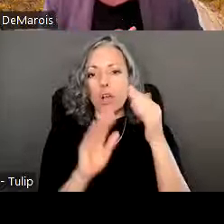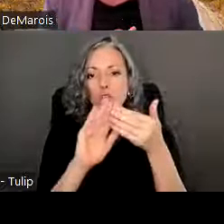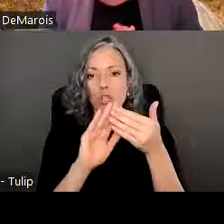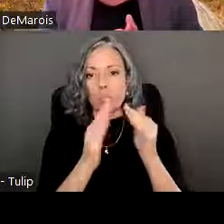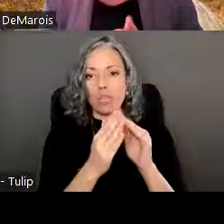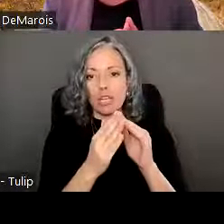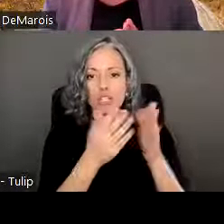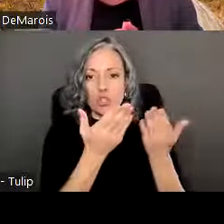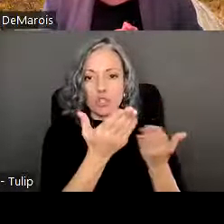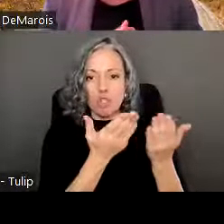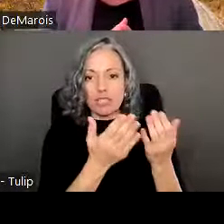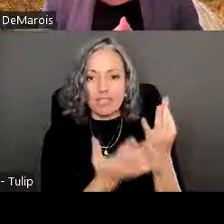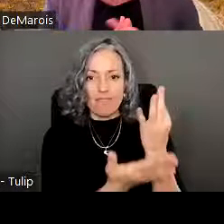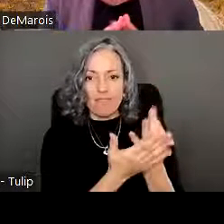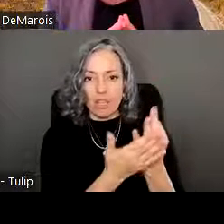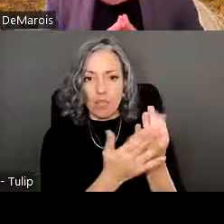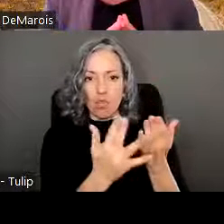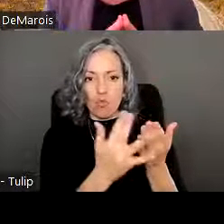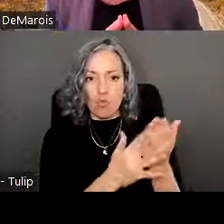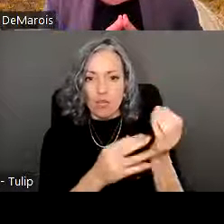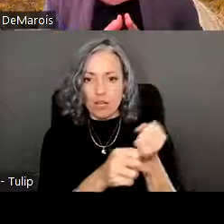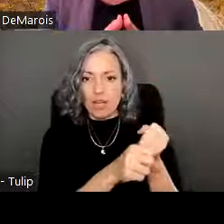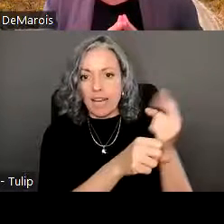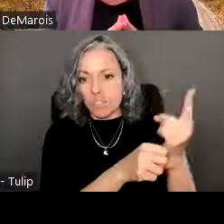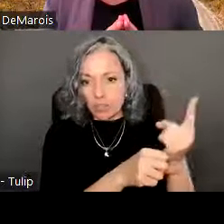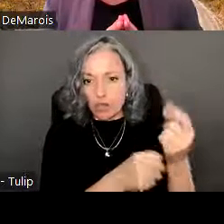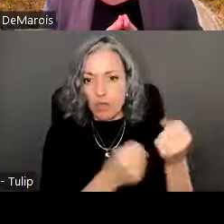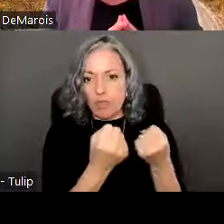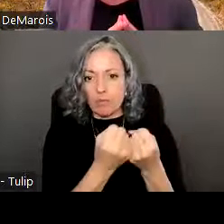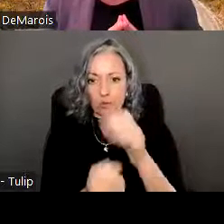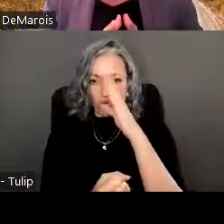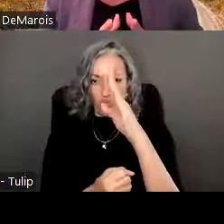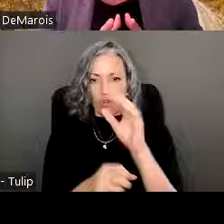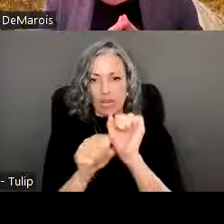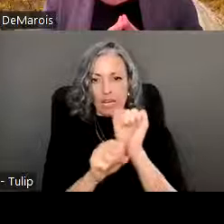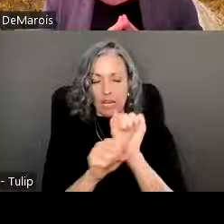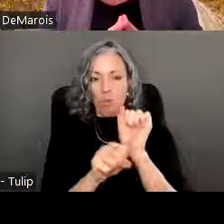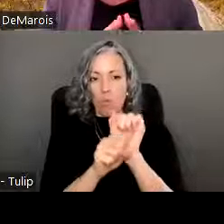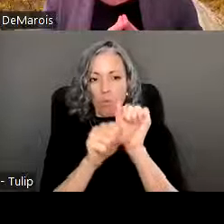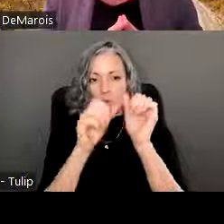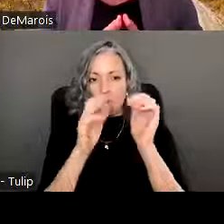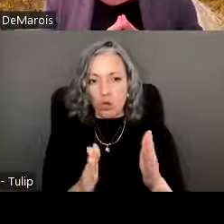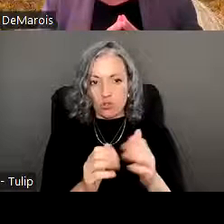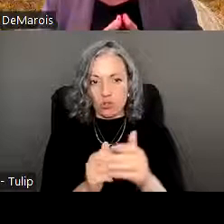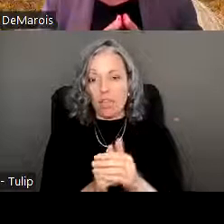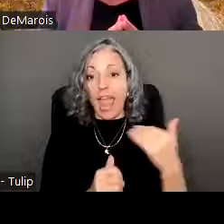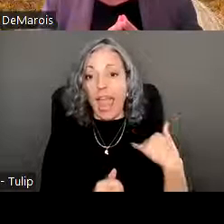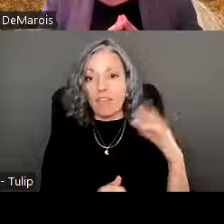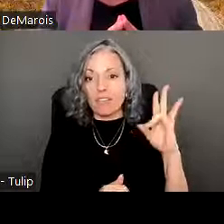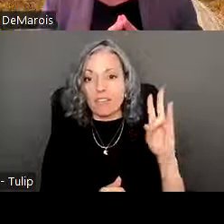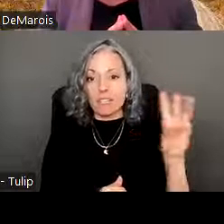funding through the end of next year that supports the direct care workforce. And we now have